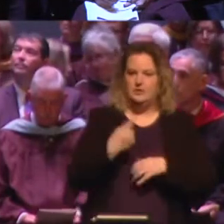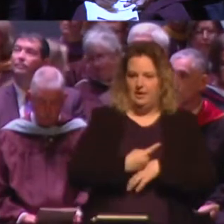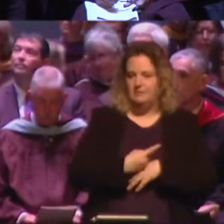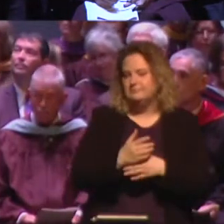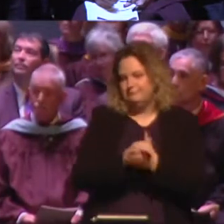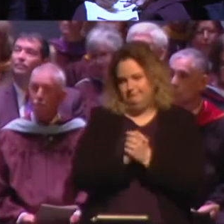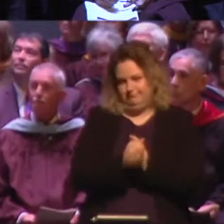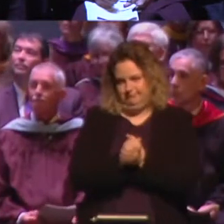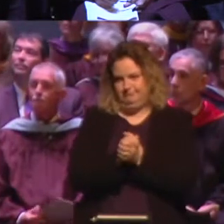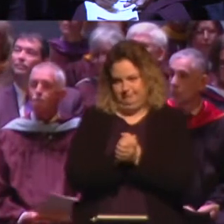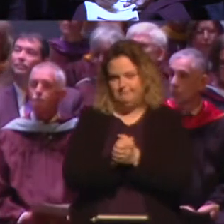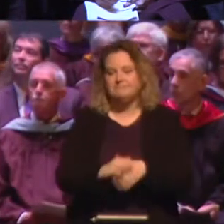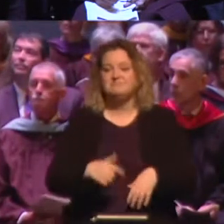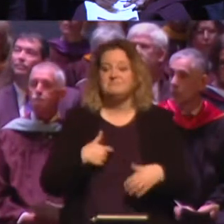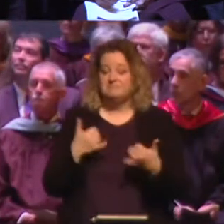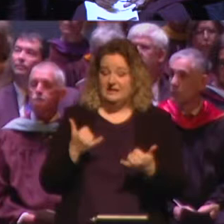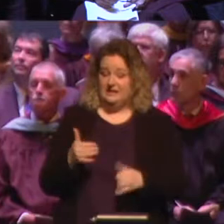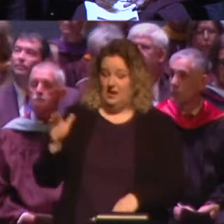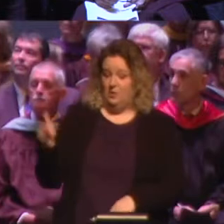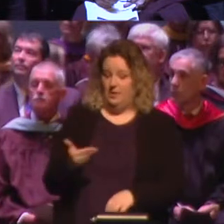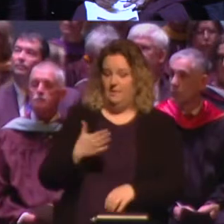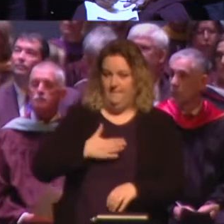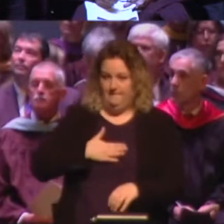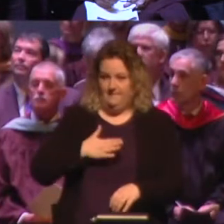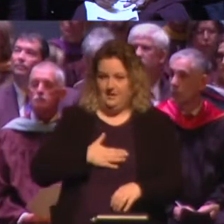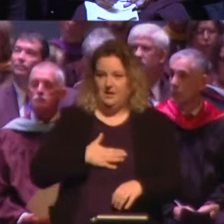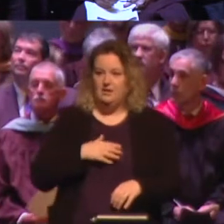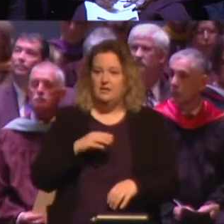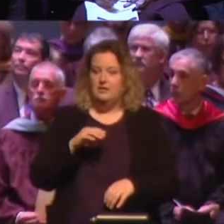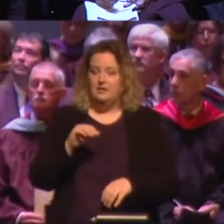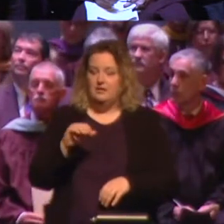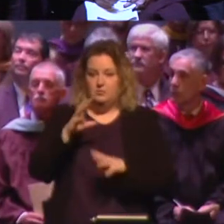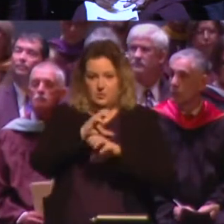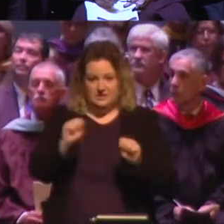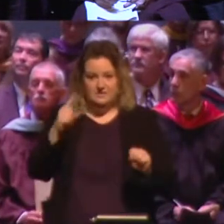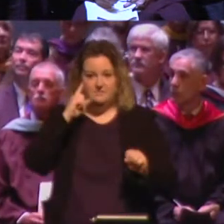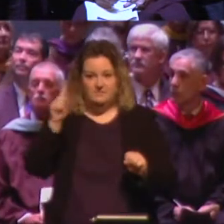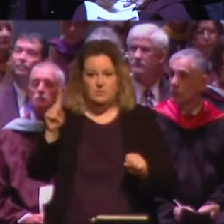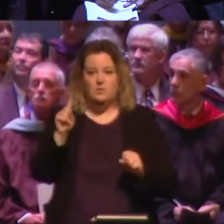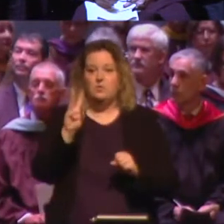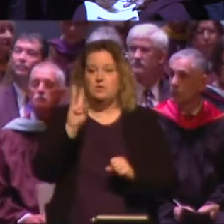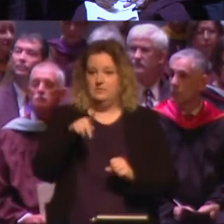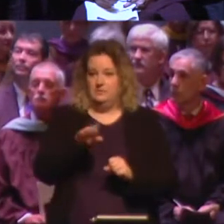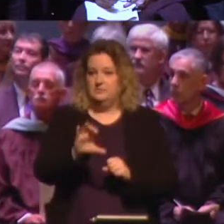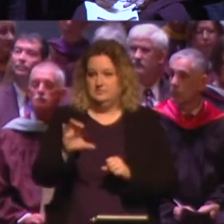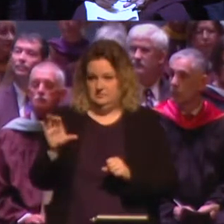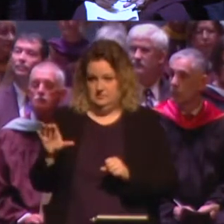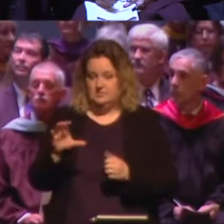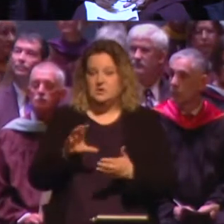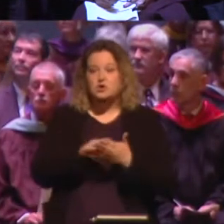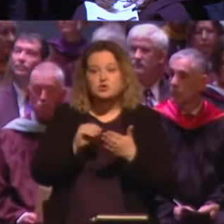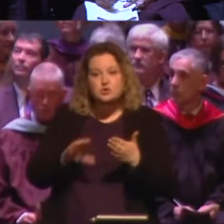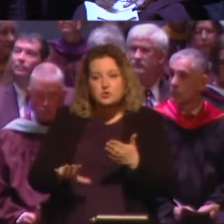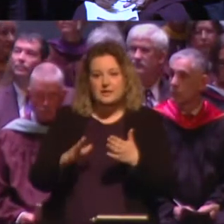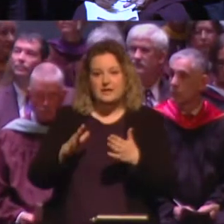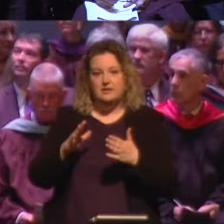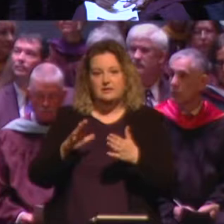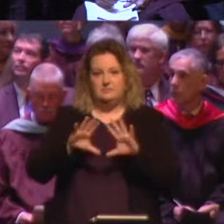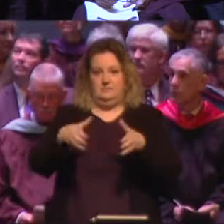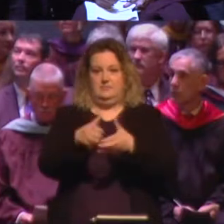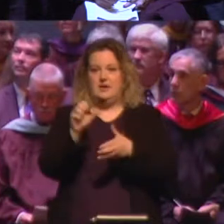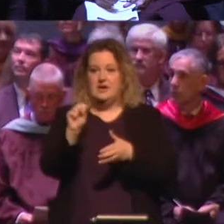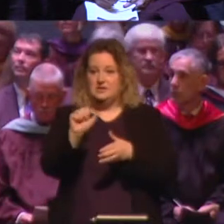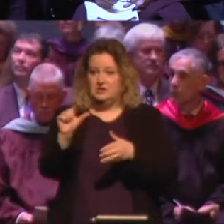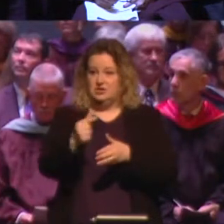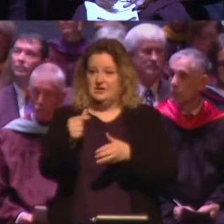Congratulations. I now welcome Maya Lowe, president of the Western Piedmont Community College student body and student trustee, to